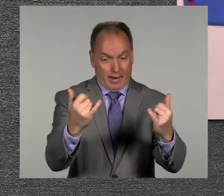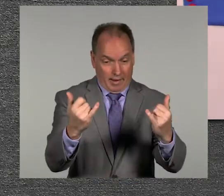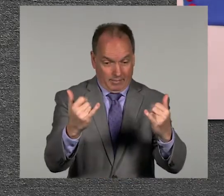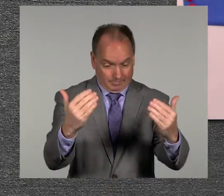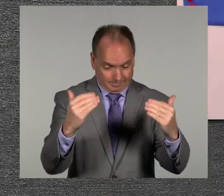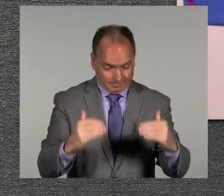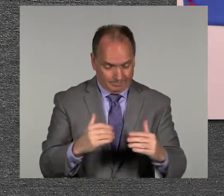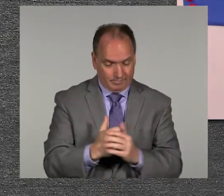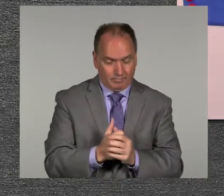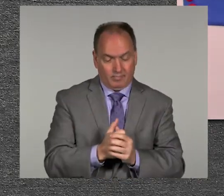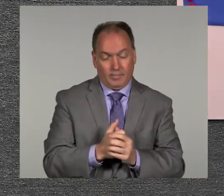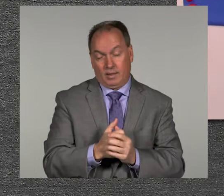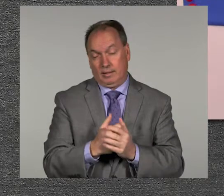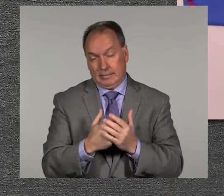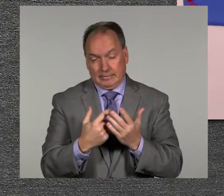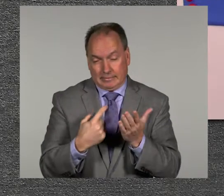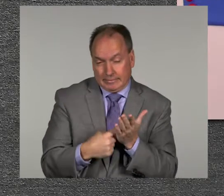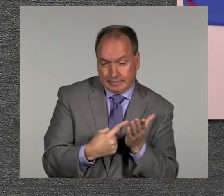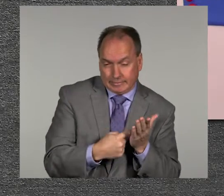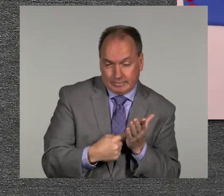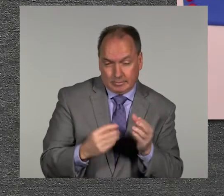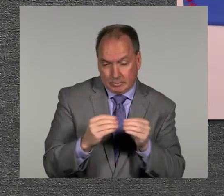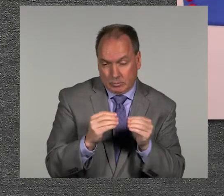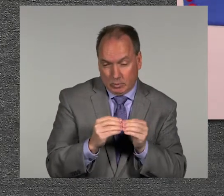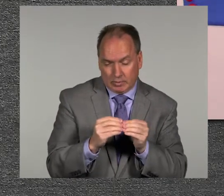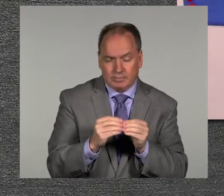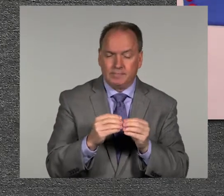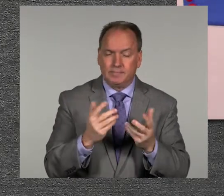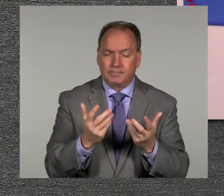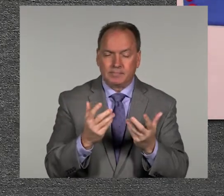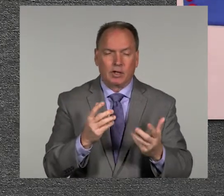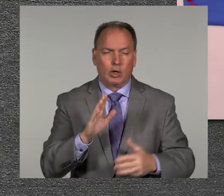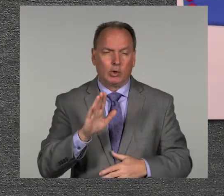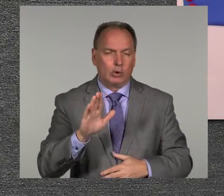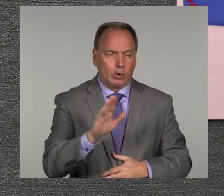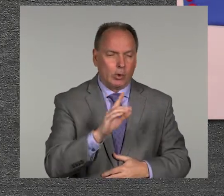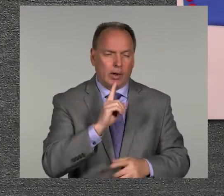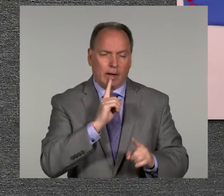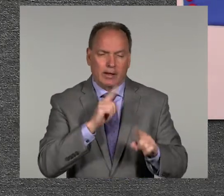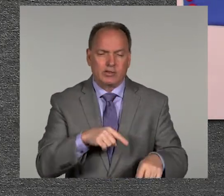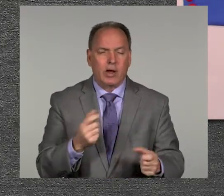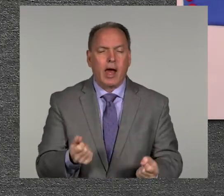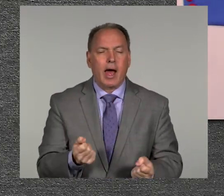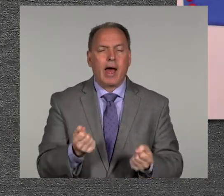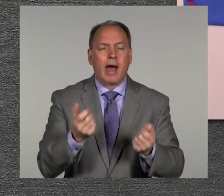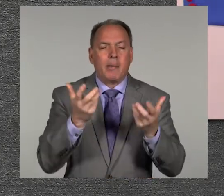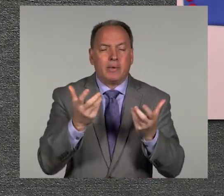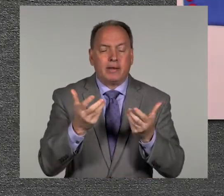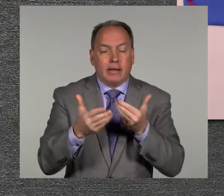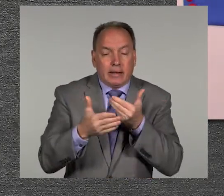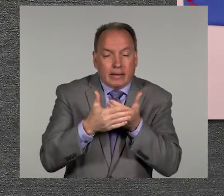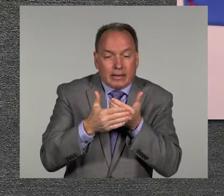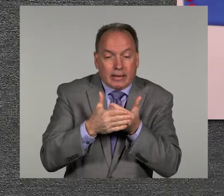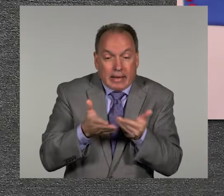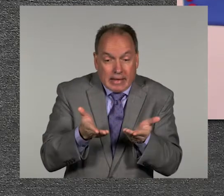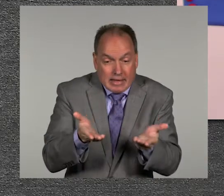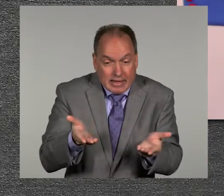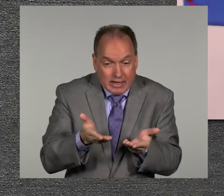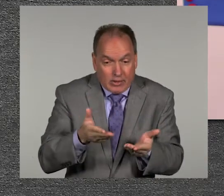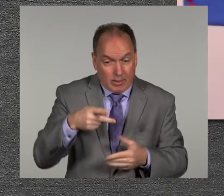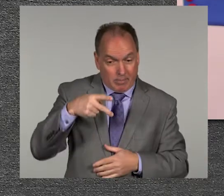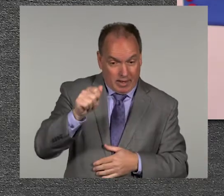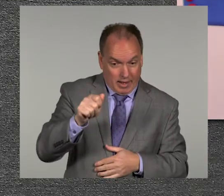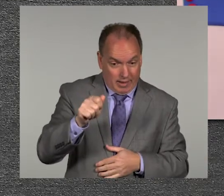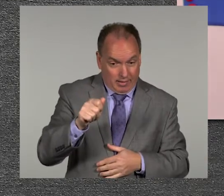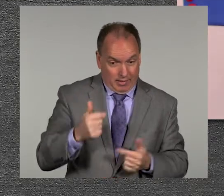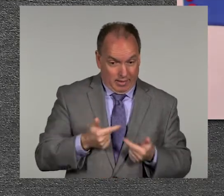so now I want you to give me an answer of how many breeds or types of bunnies live